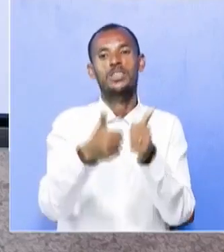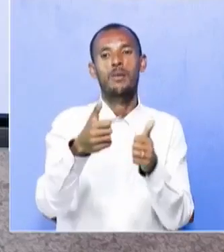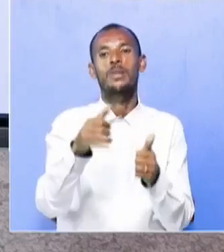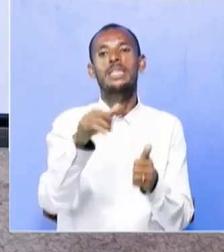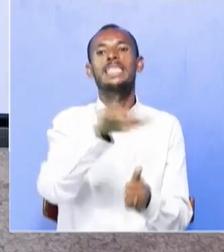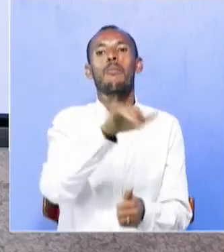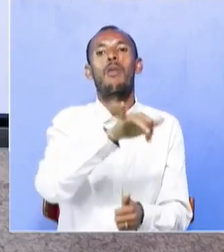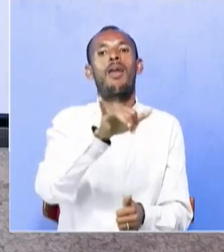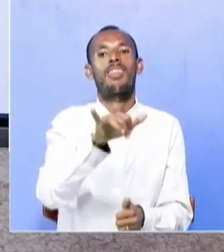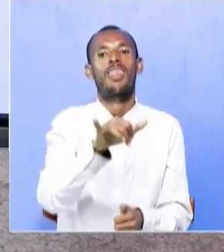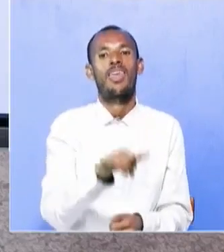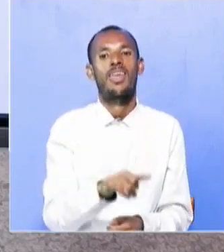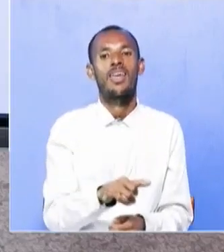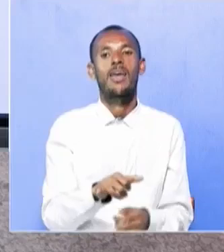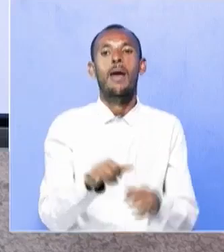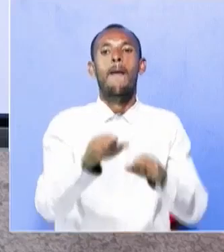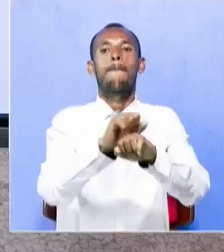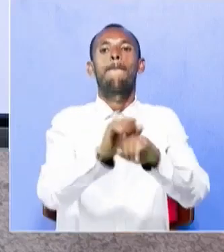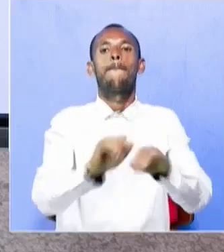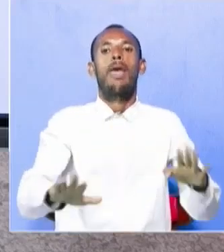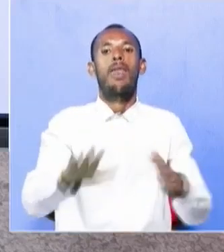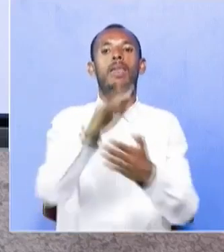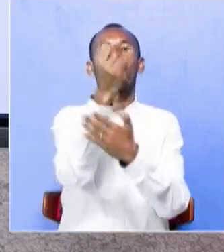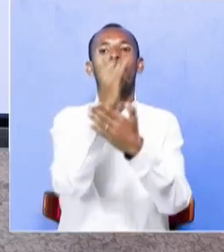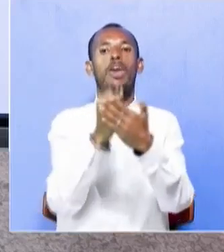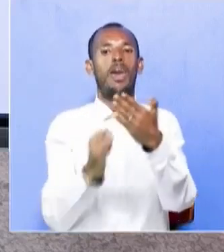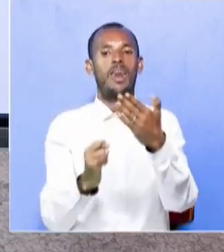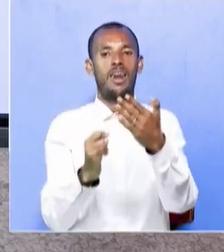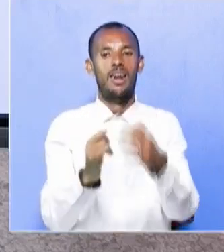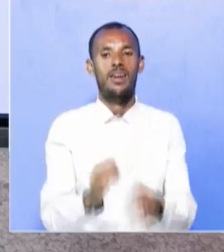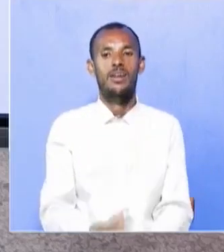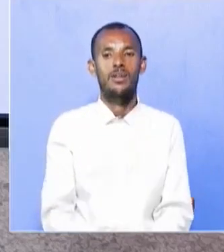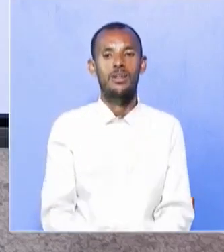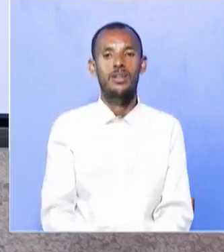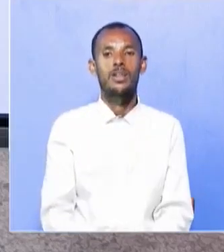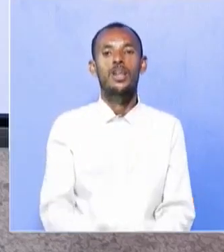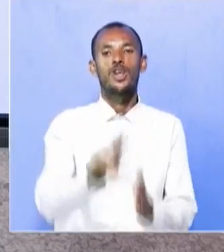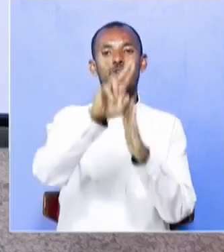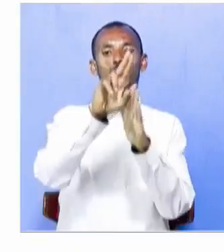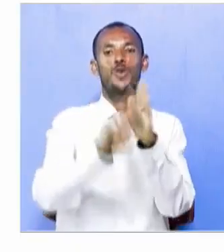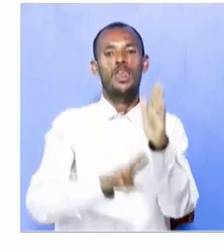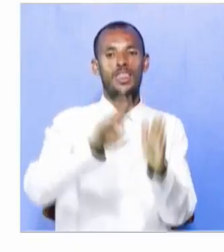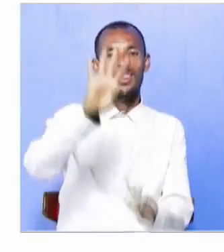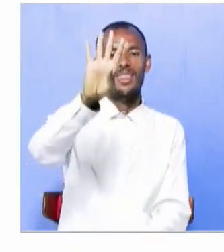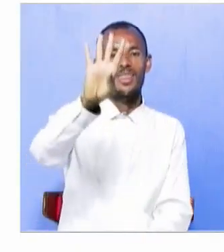similarity of plane figures, okay? So, unit 4